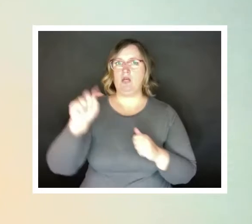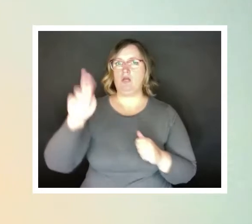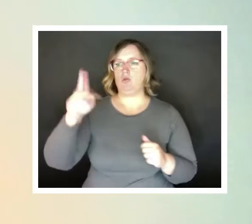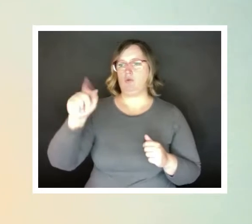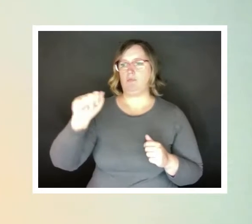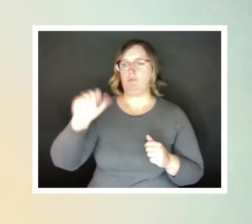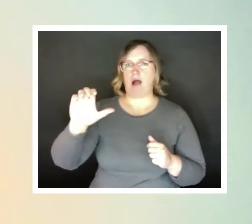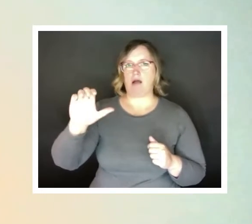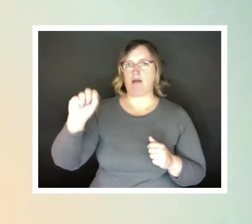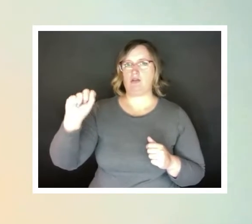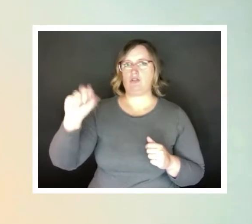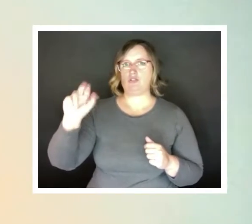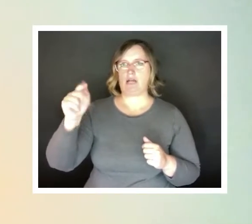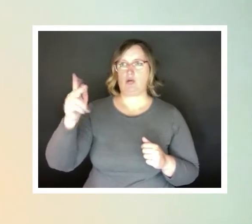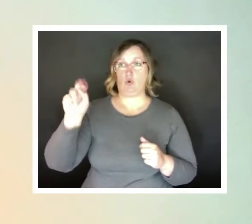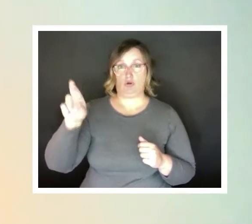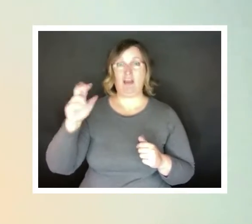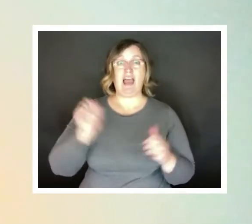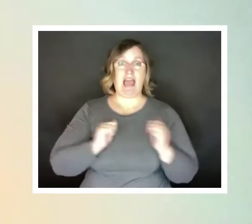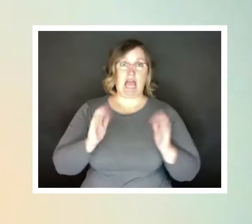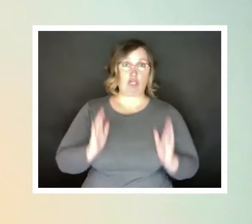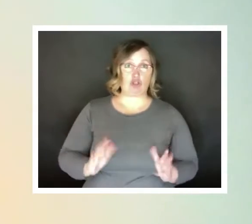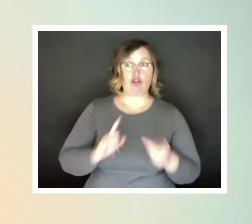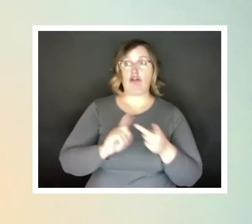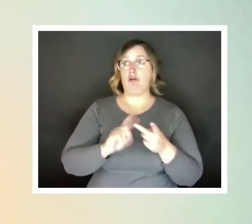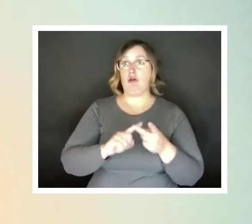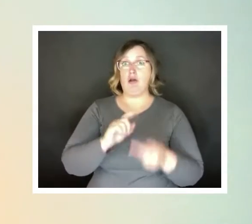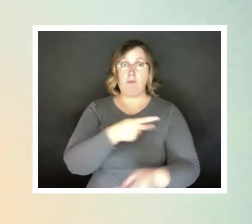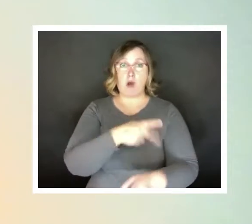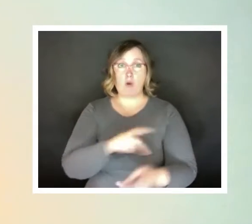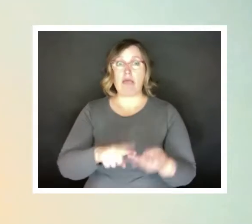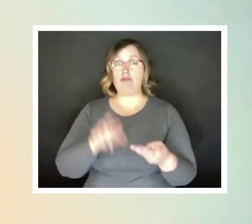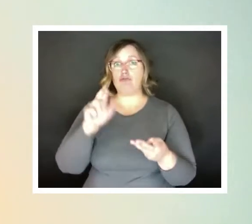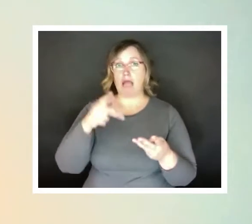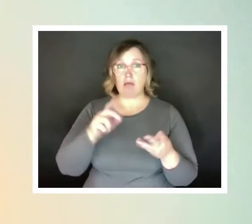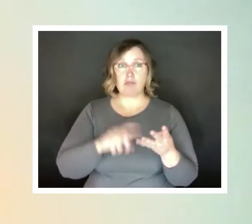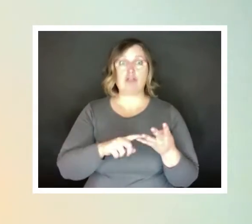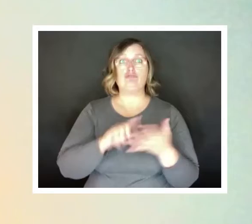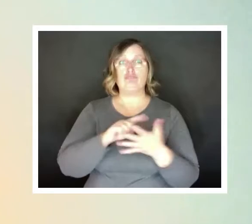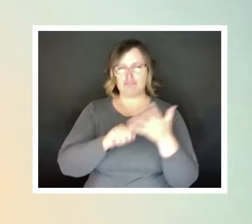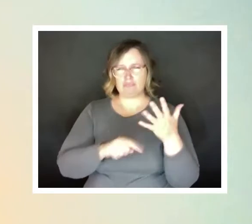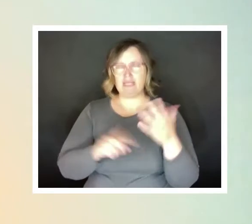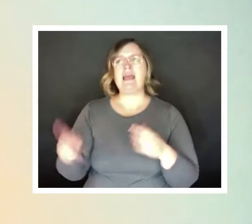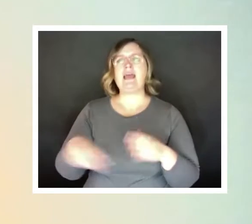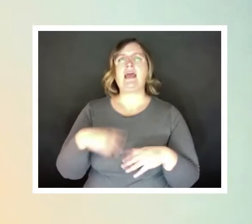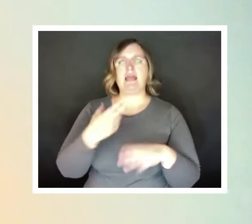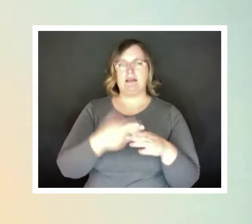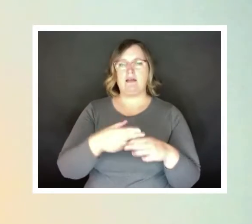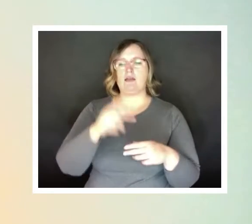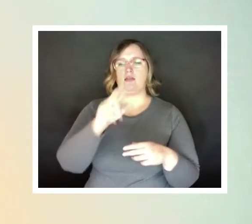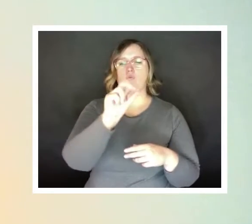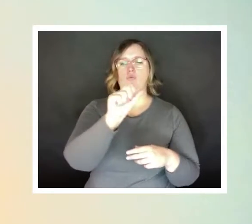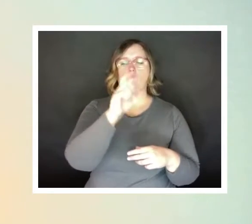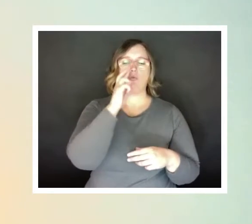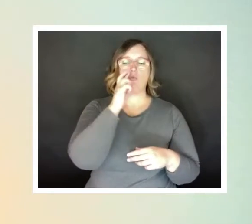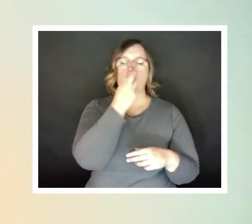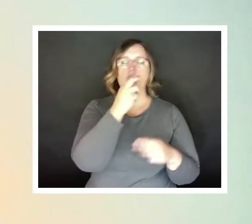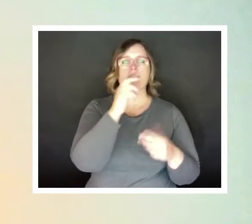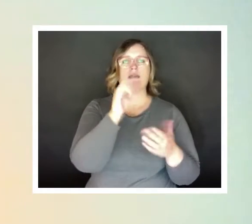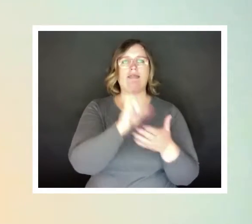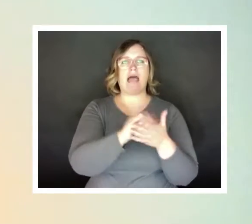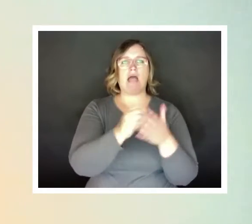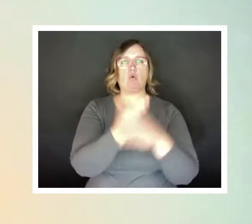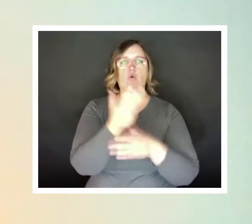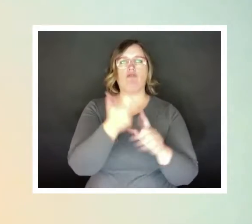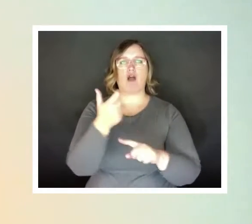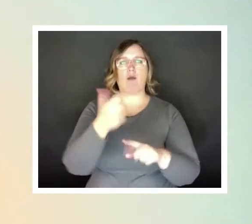well-known actor, author, poet, activist, and rapper, published a book titled The Rose That Grew from Concrete. I feel this is perfectly